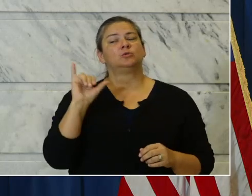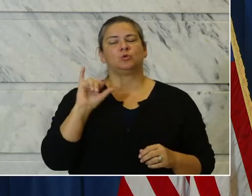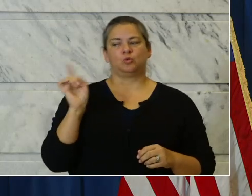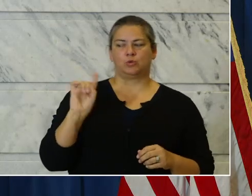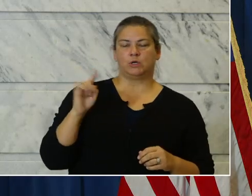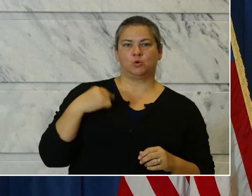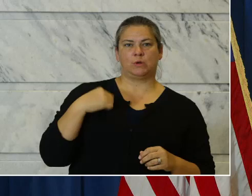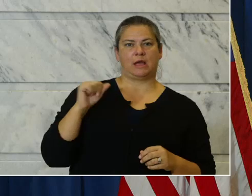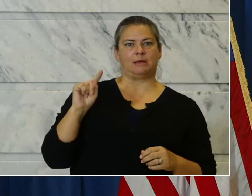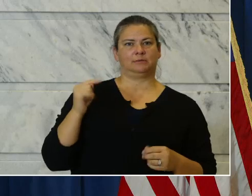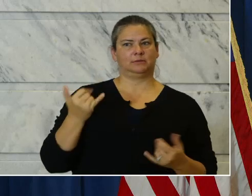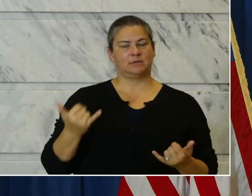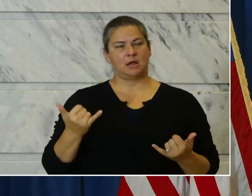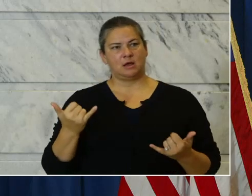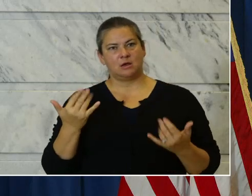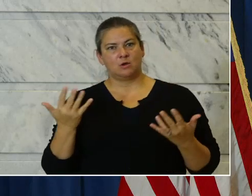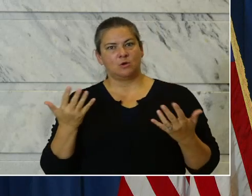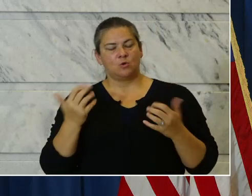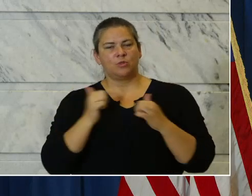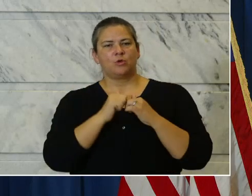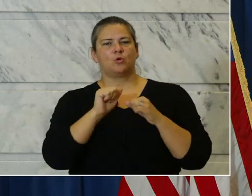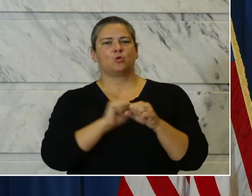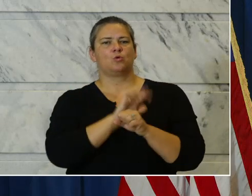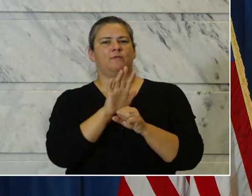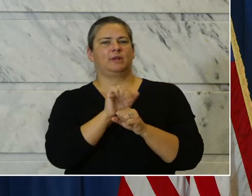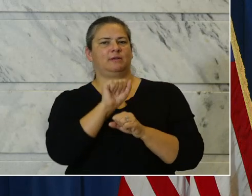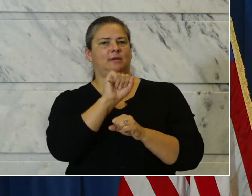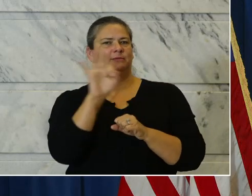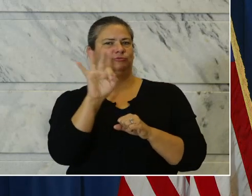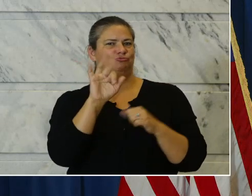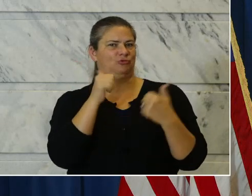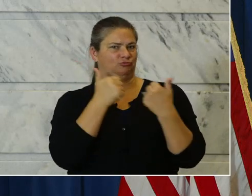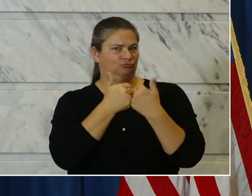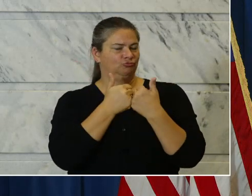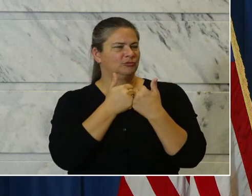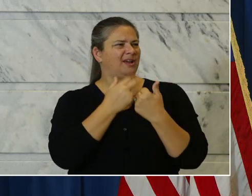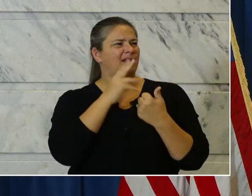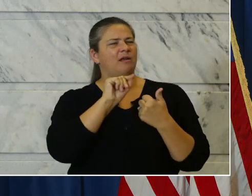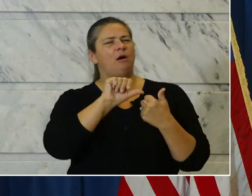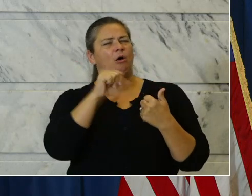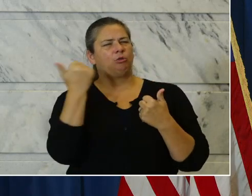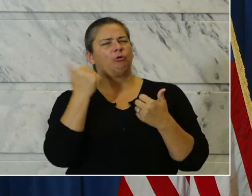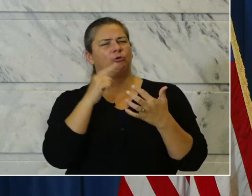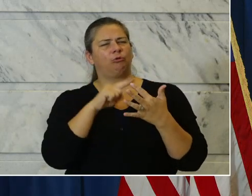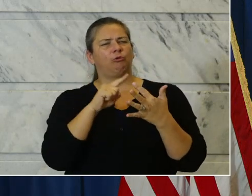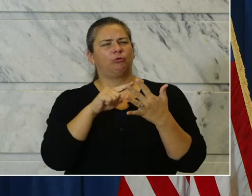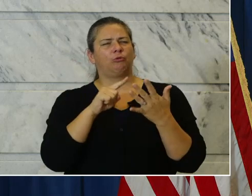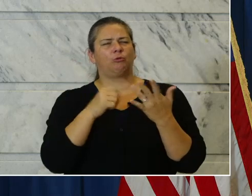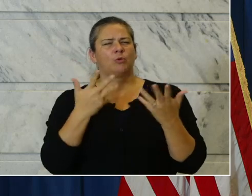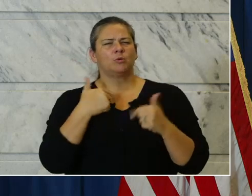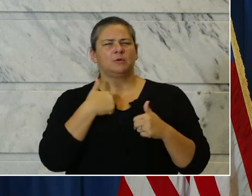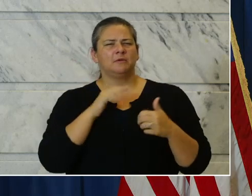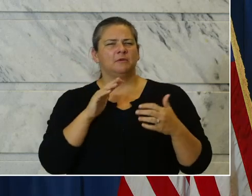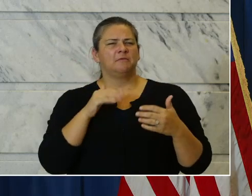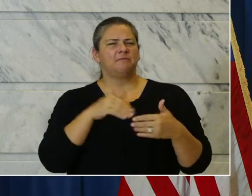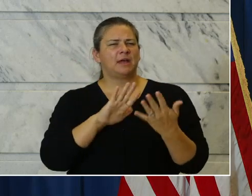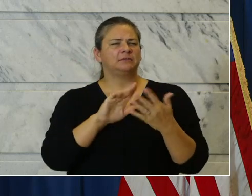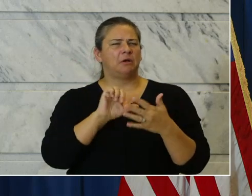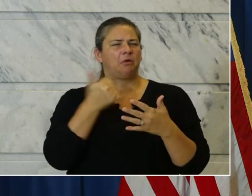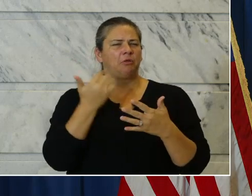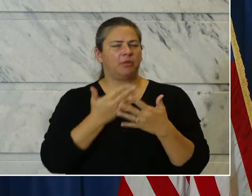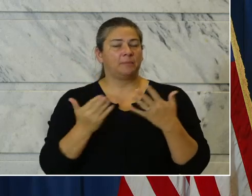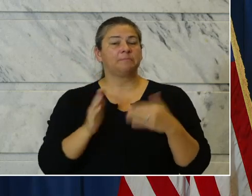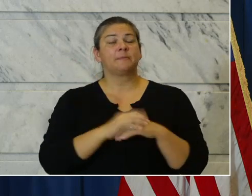on facing our major challenge in COVID-19 and other challenges that we face. Today, a couple